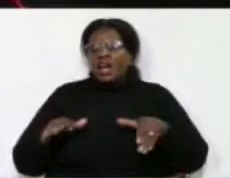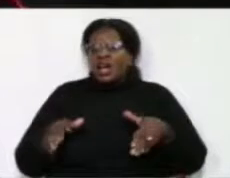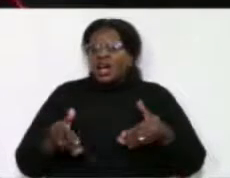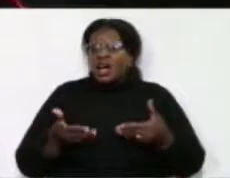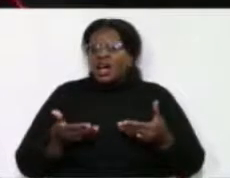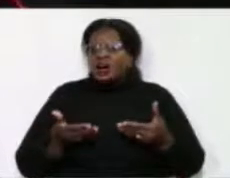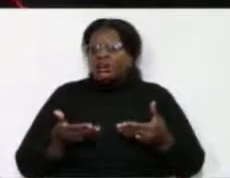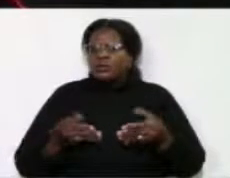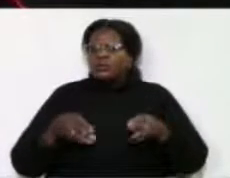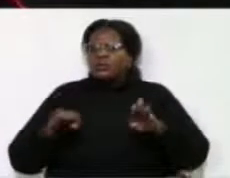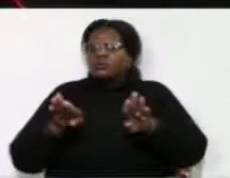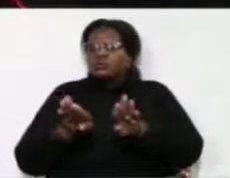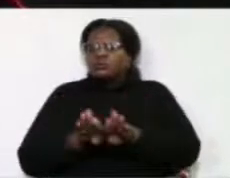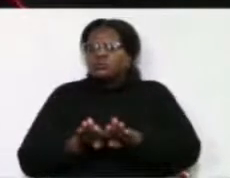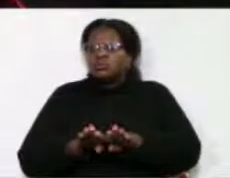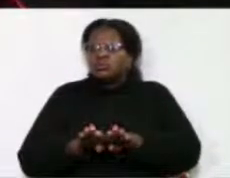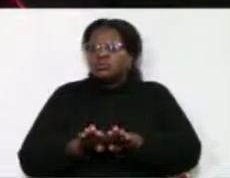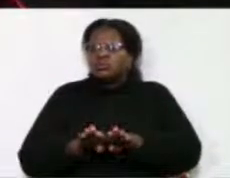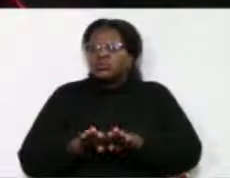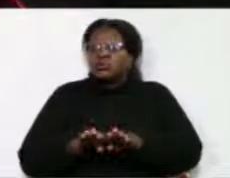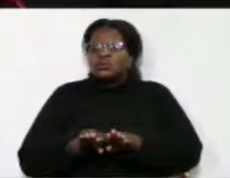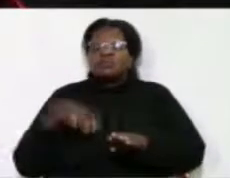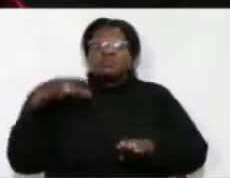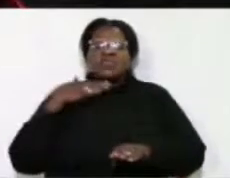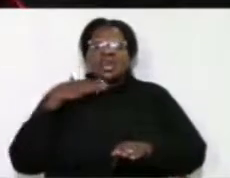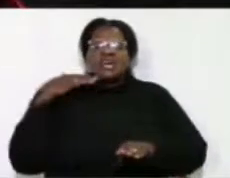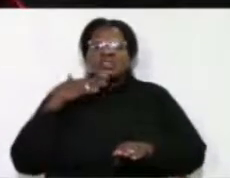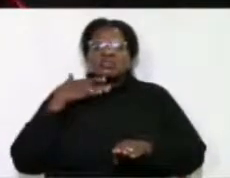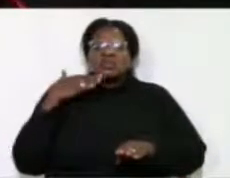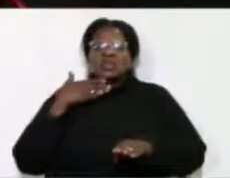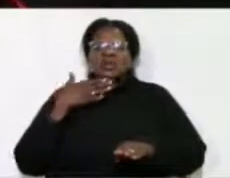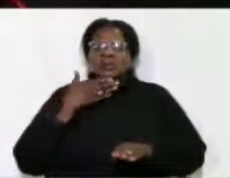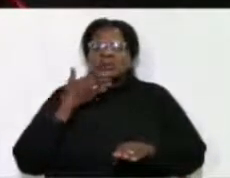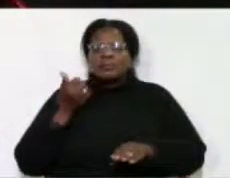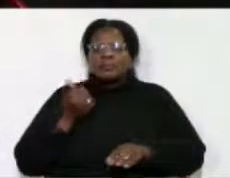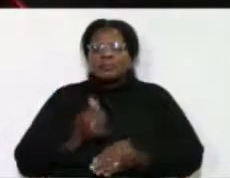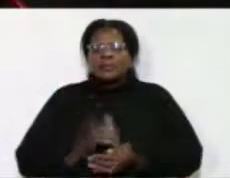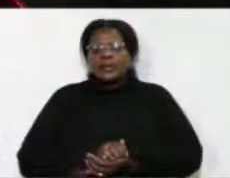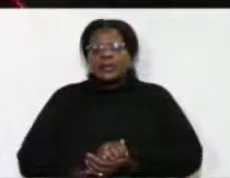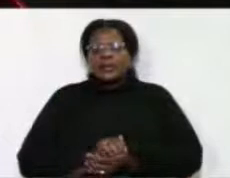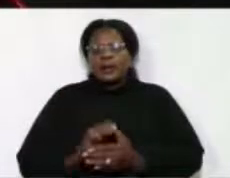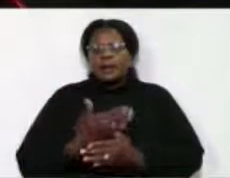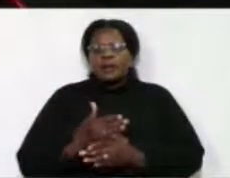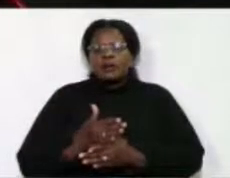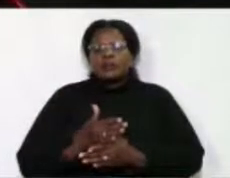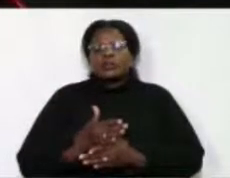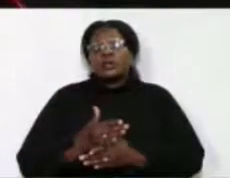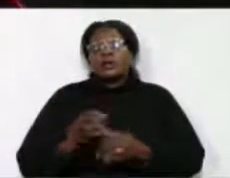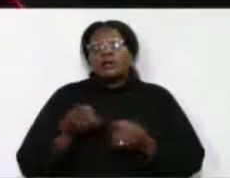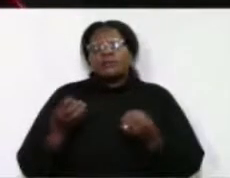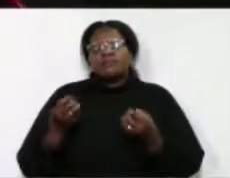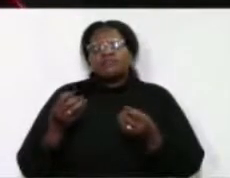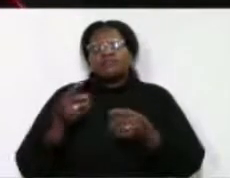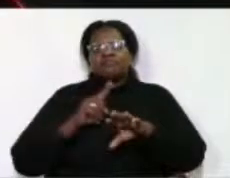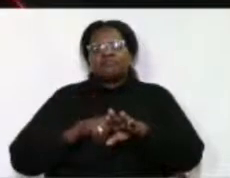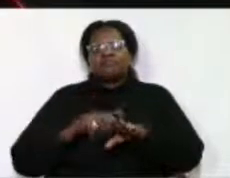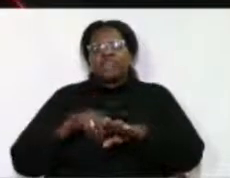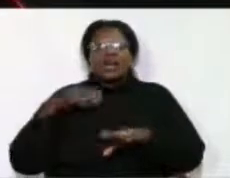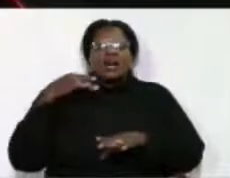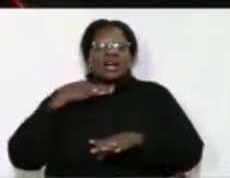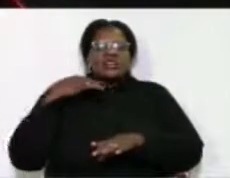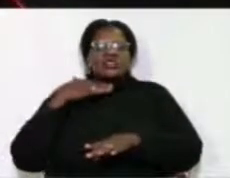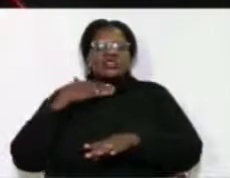How do you handle conflict better? And because most of the times conflict breaks down communications and